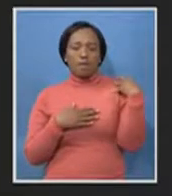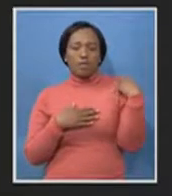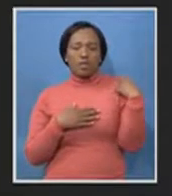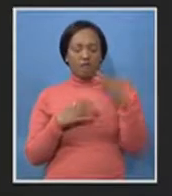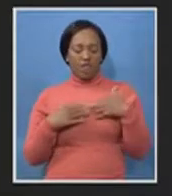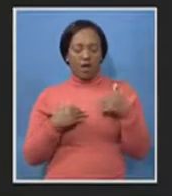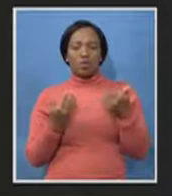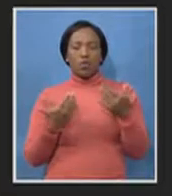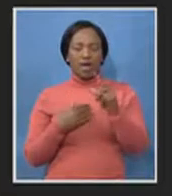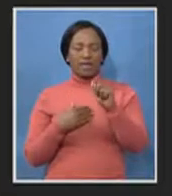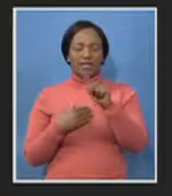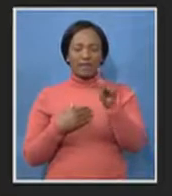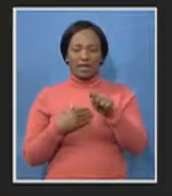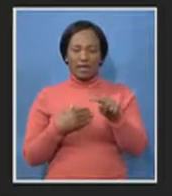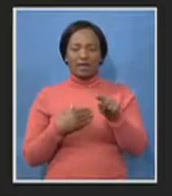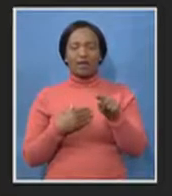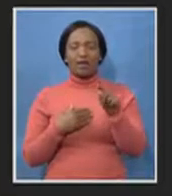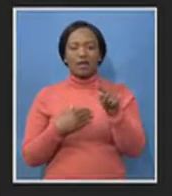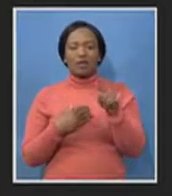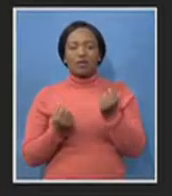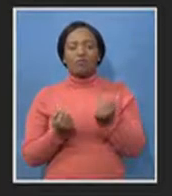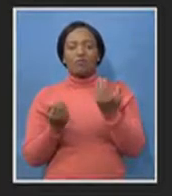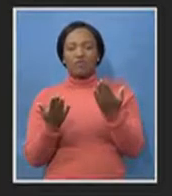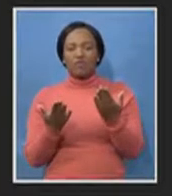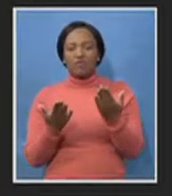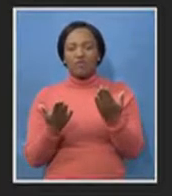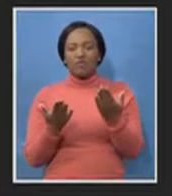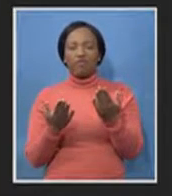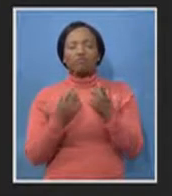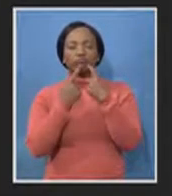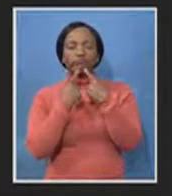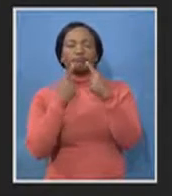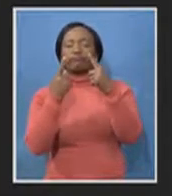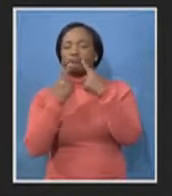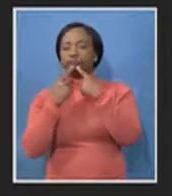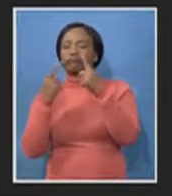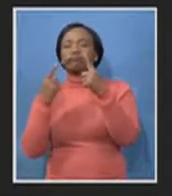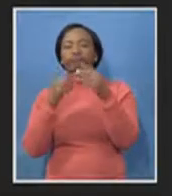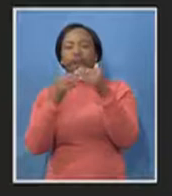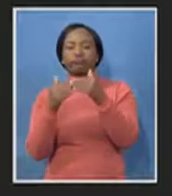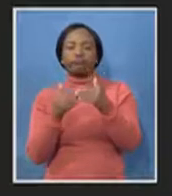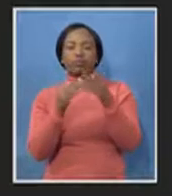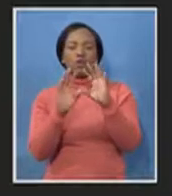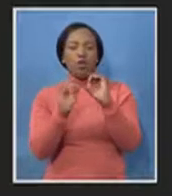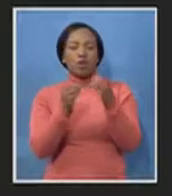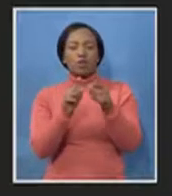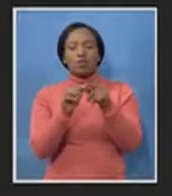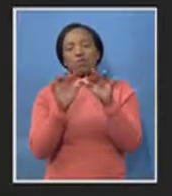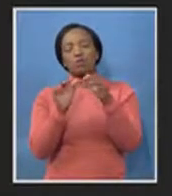providing alerts to people, kind of like organizations like WHO. I'm wondering if